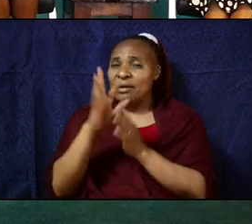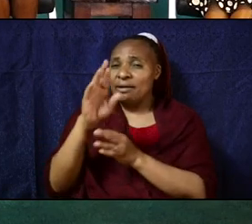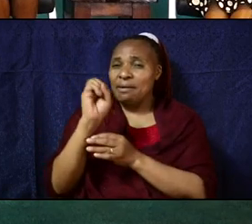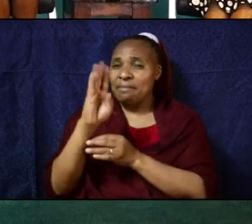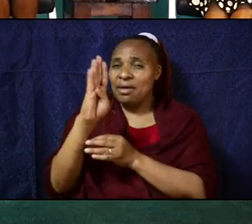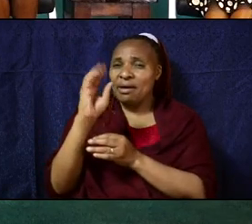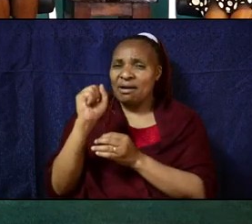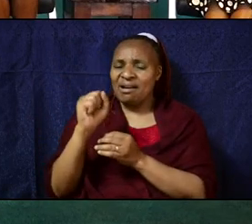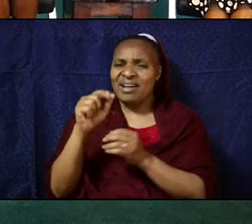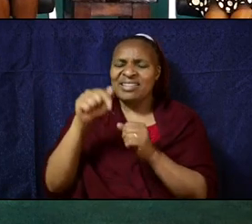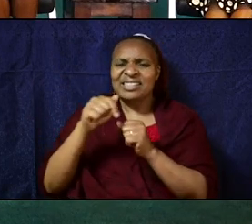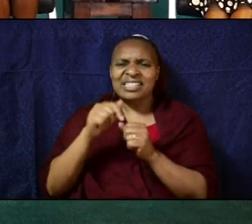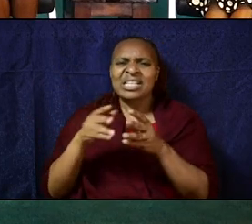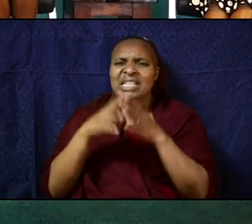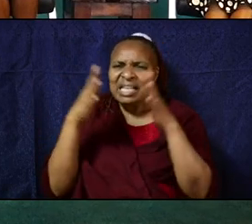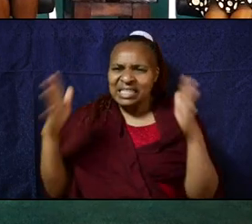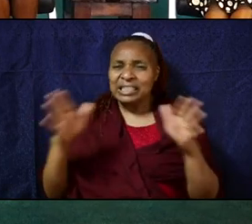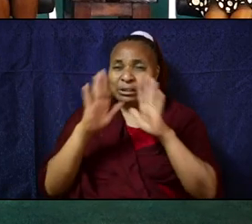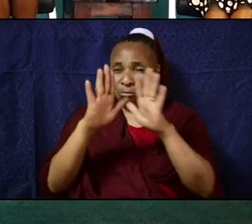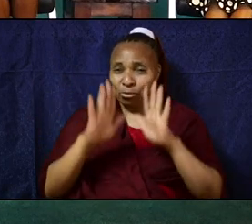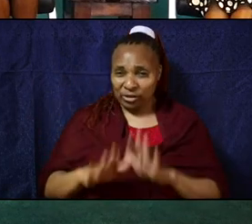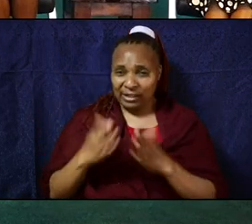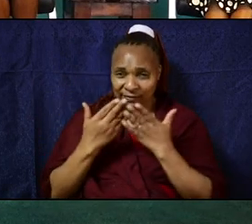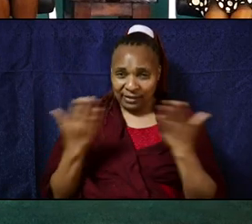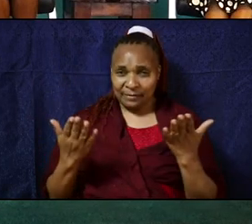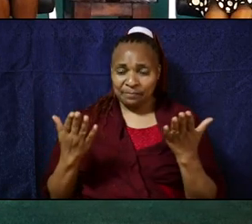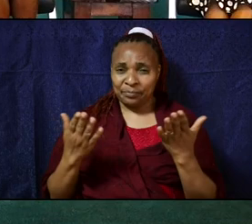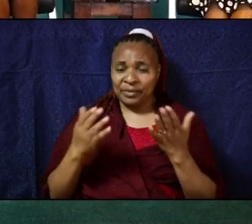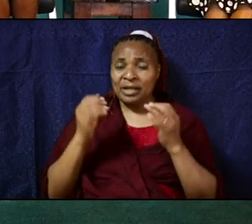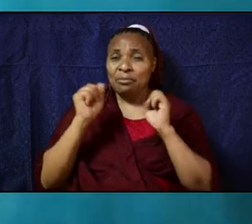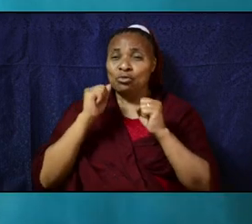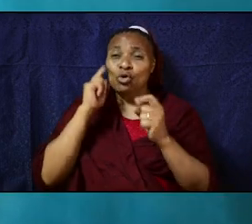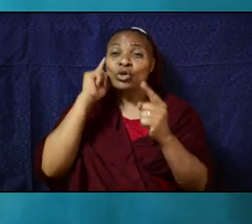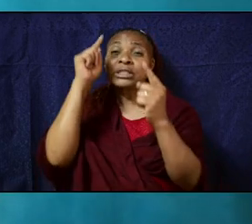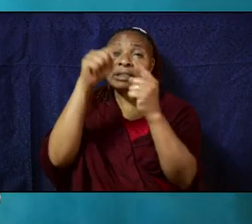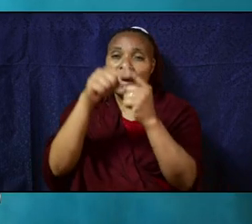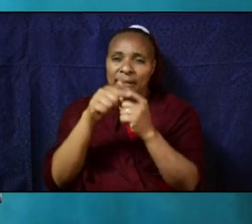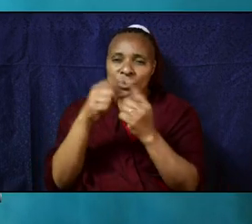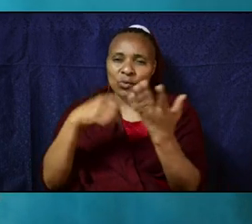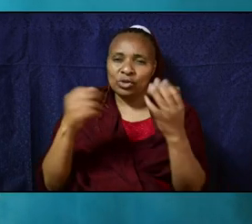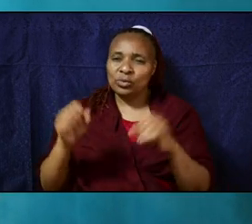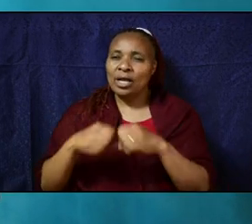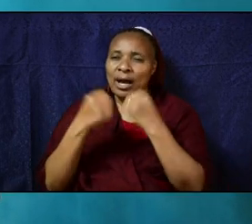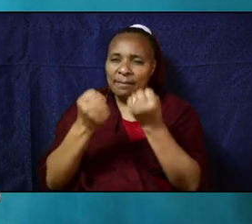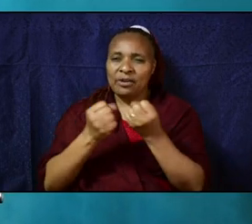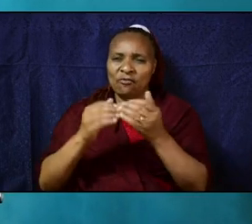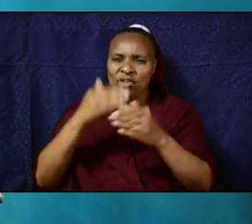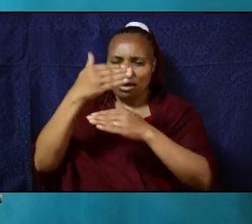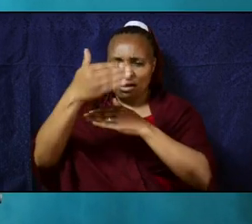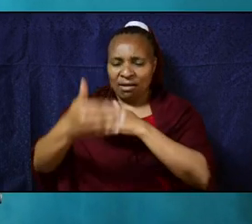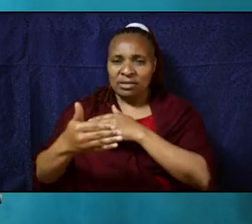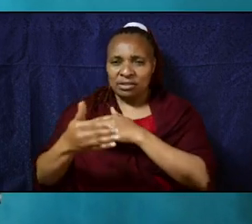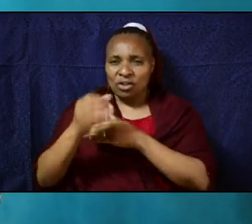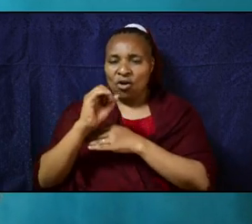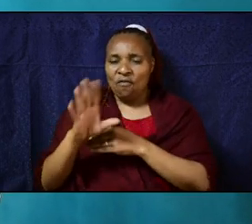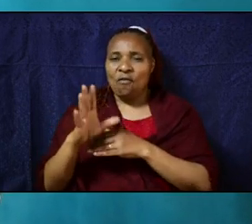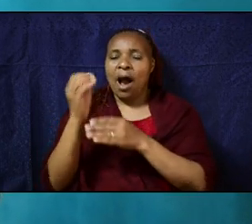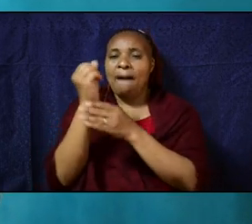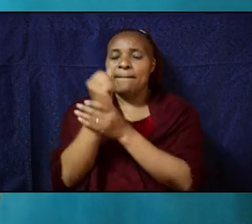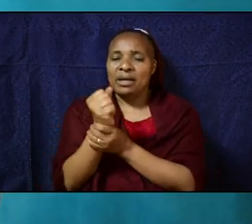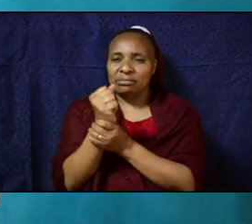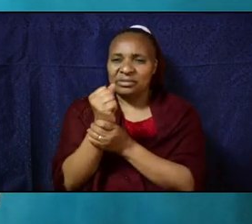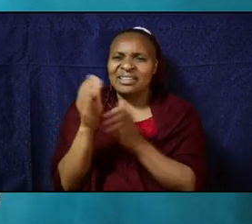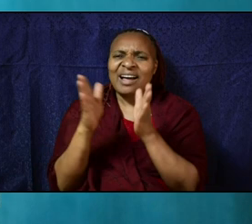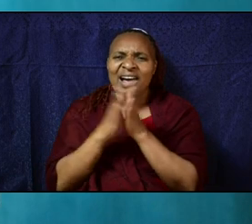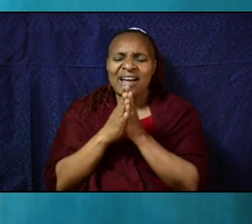nearly grave importance because it would determine what would happen for the rest of Abraham's bloodline.